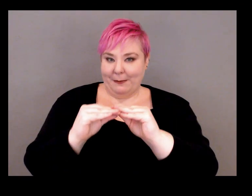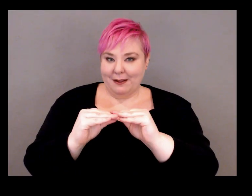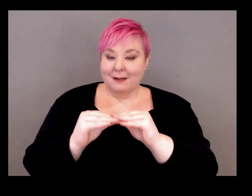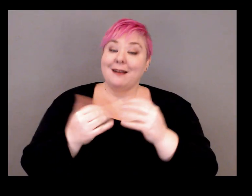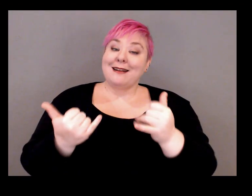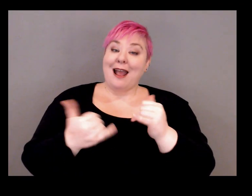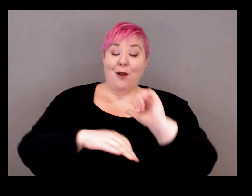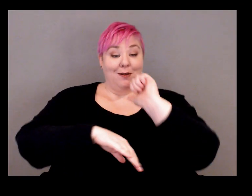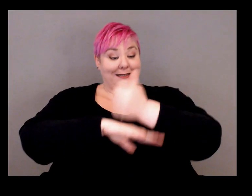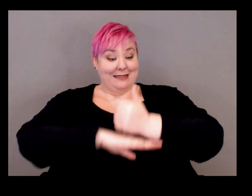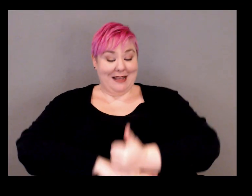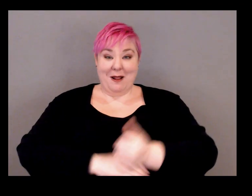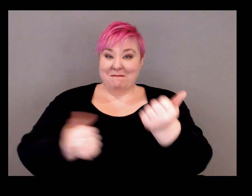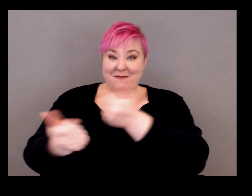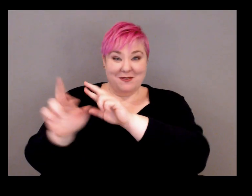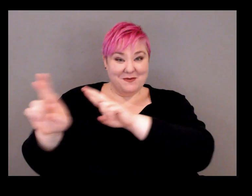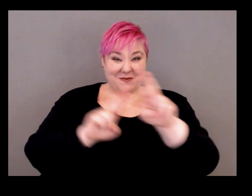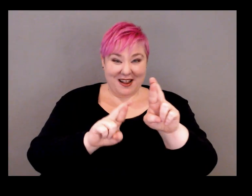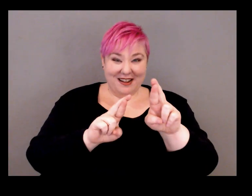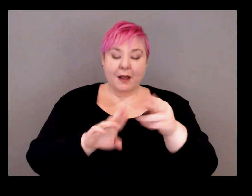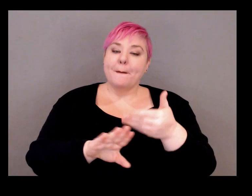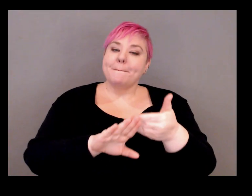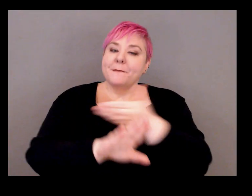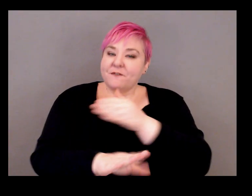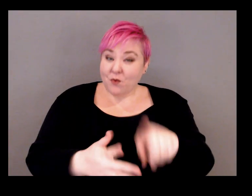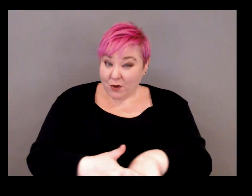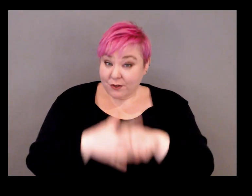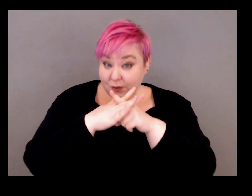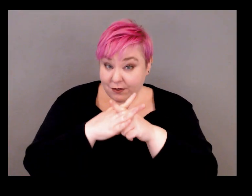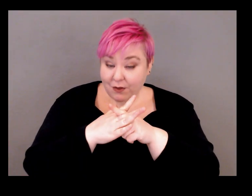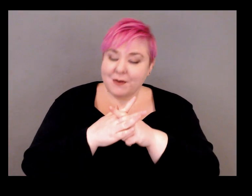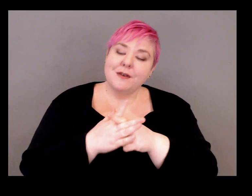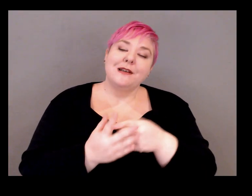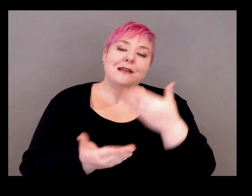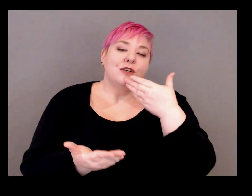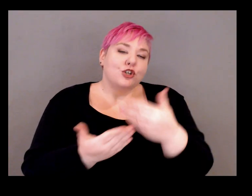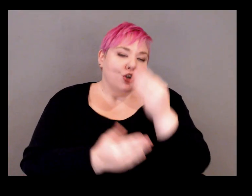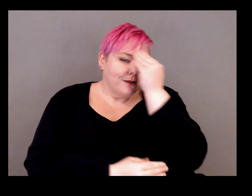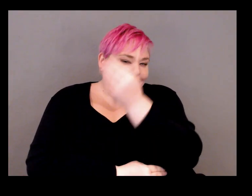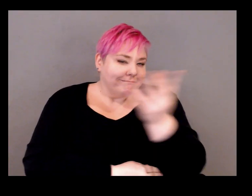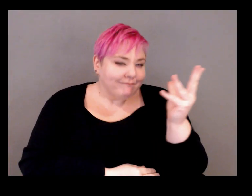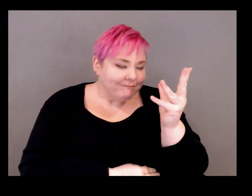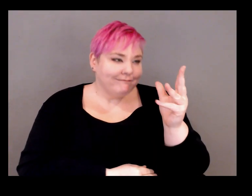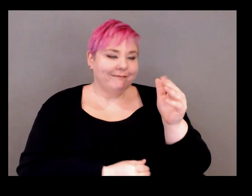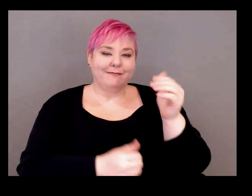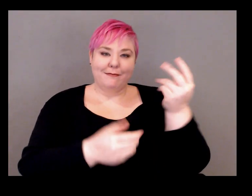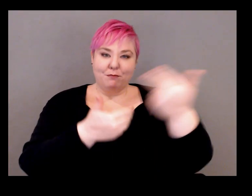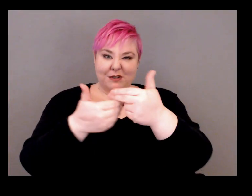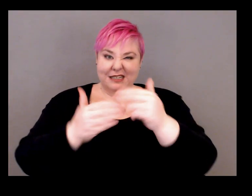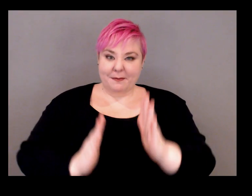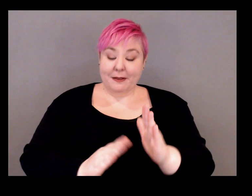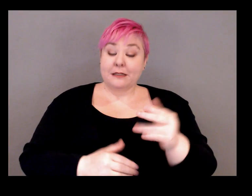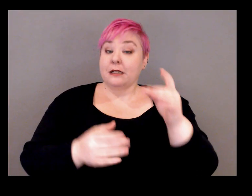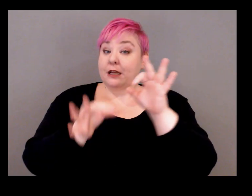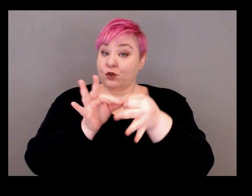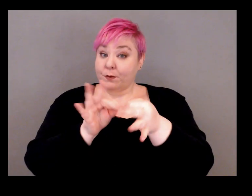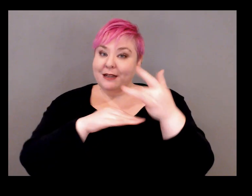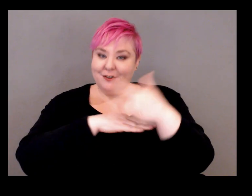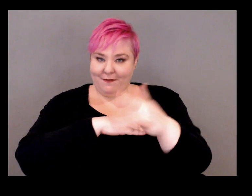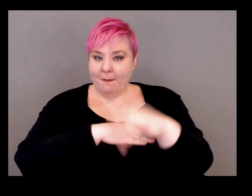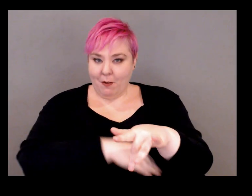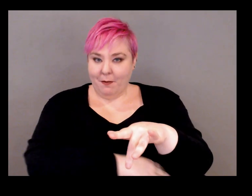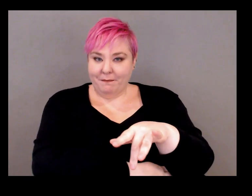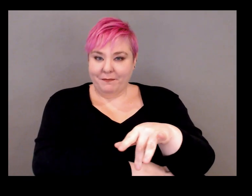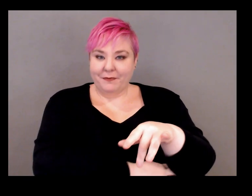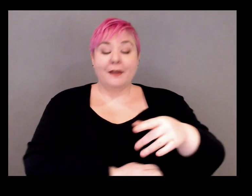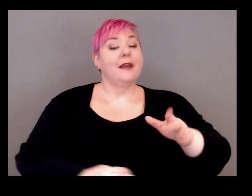Your interpreters are now set up and ready to go. Before getting started, it's a good idea to notify everyone in the meeting that interpretation